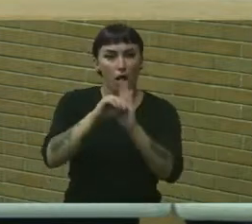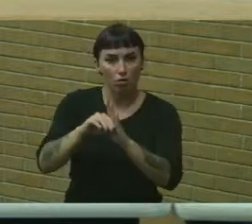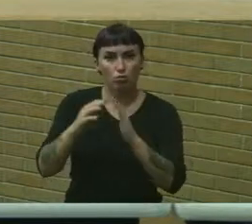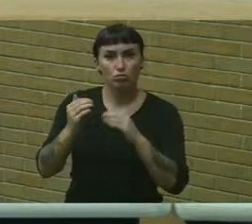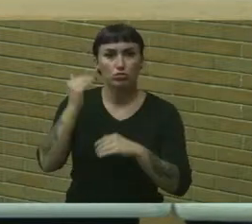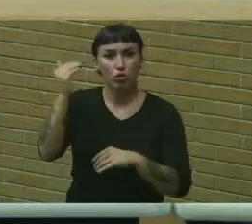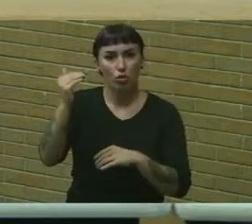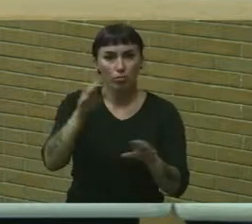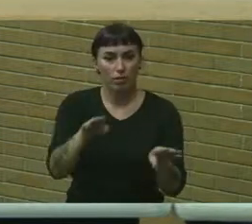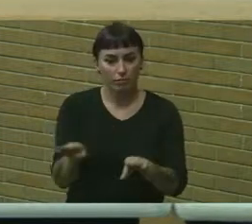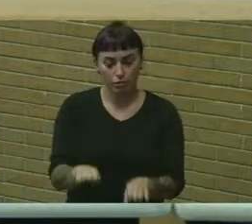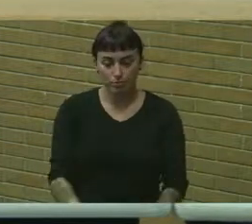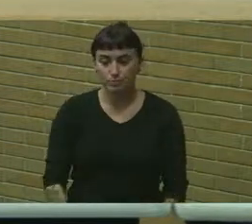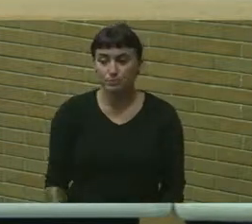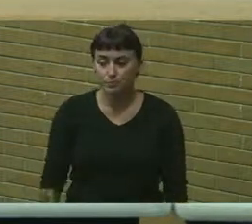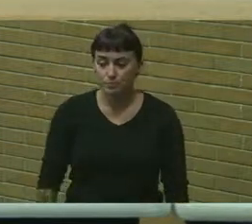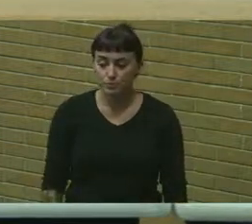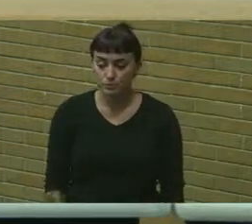adult behavior.